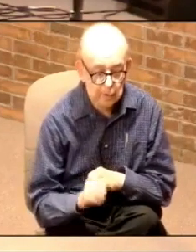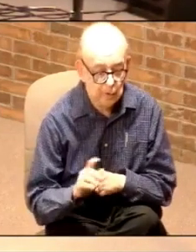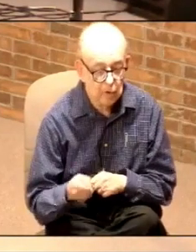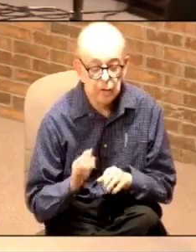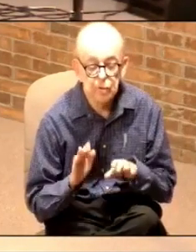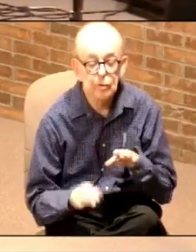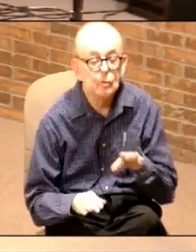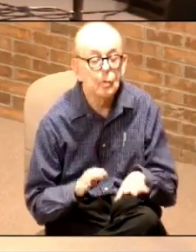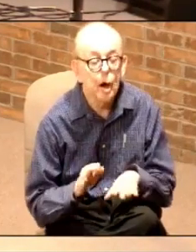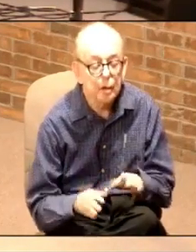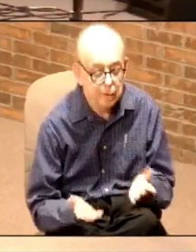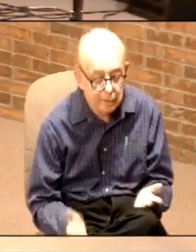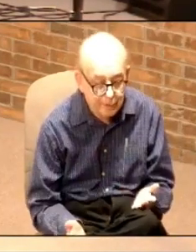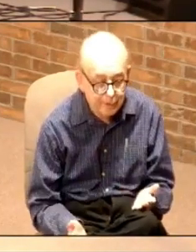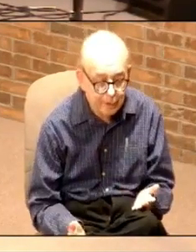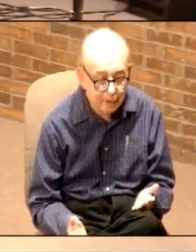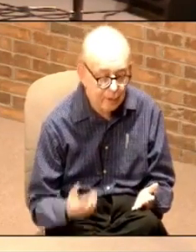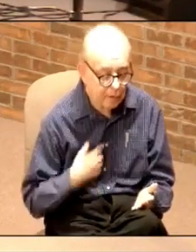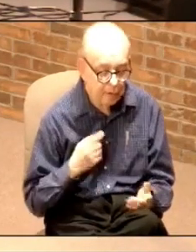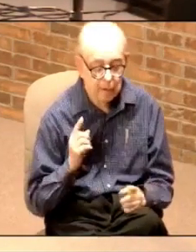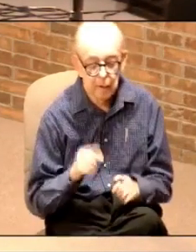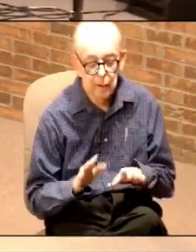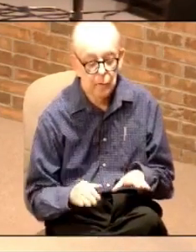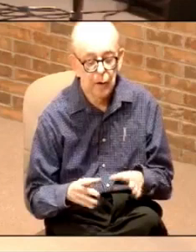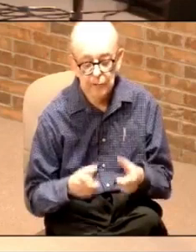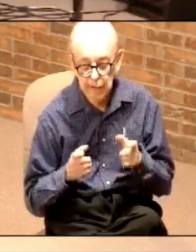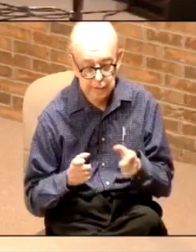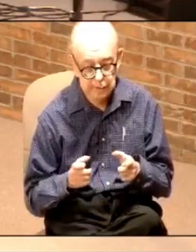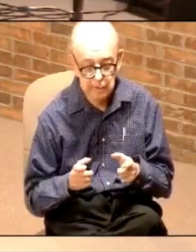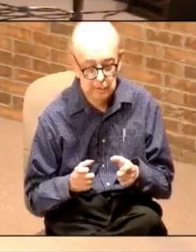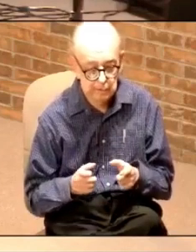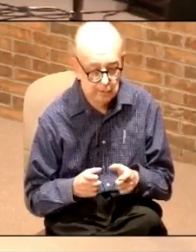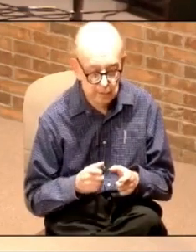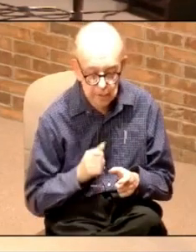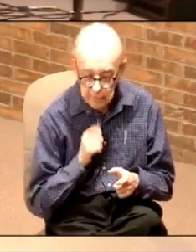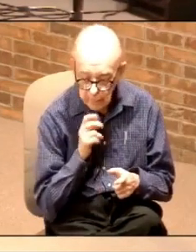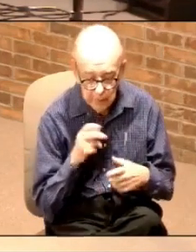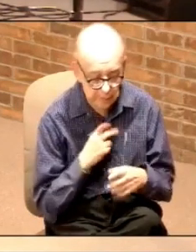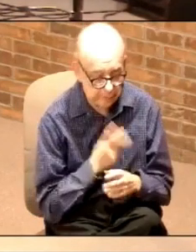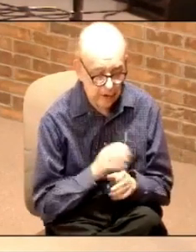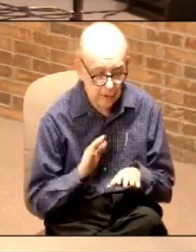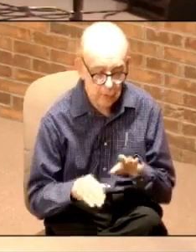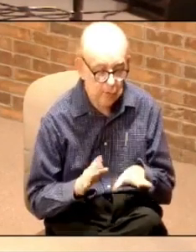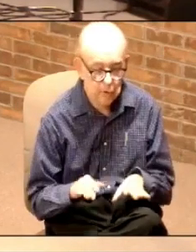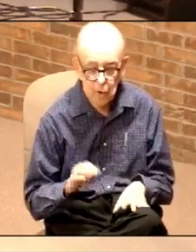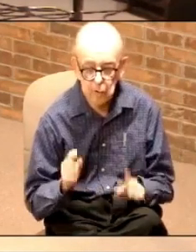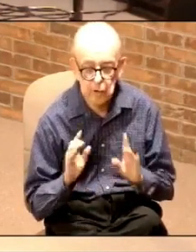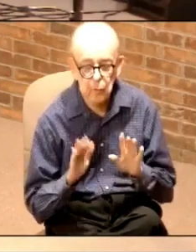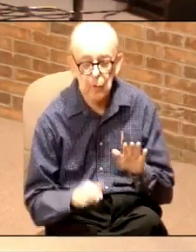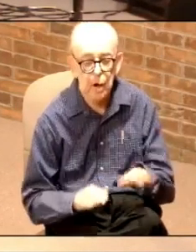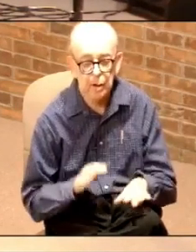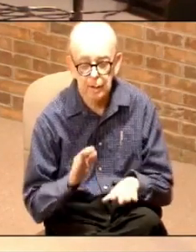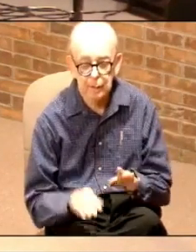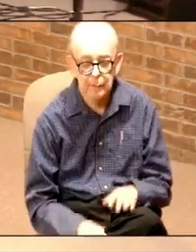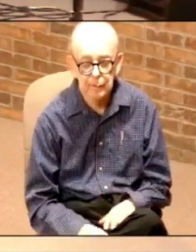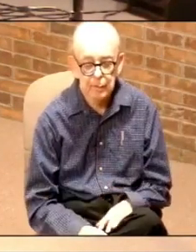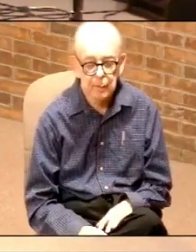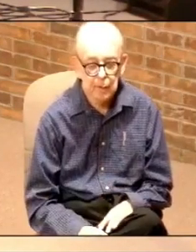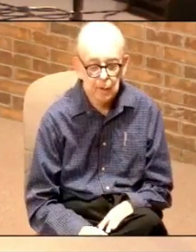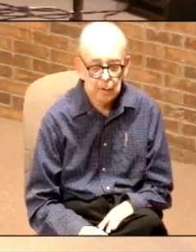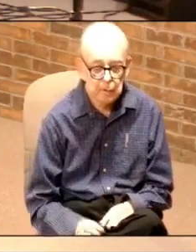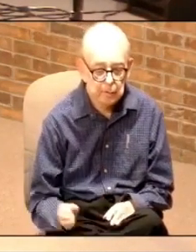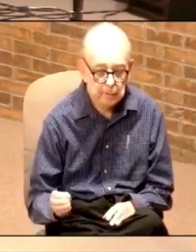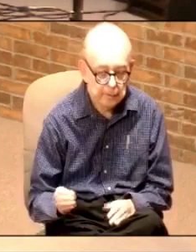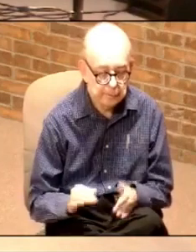walk. Well, I can't walk fast. You don't have to power walk. Just walk.